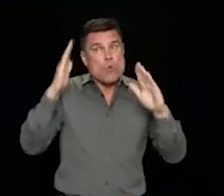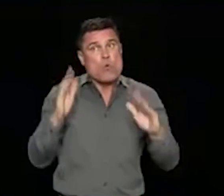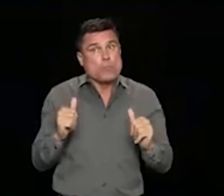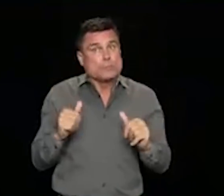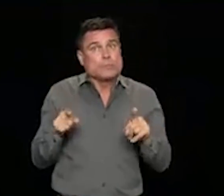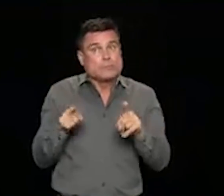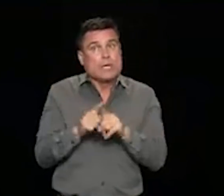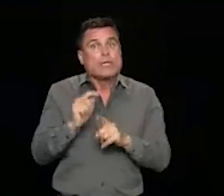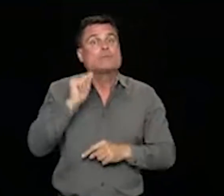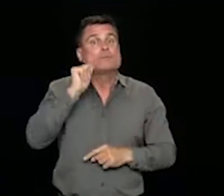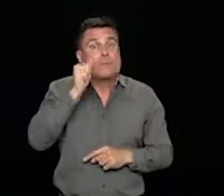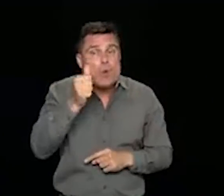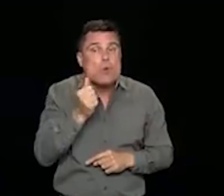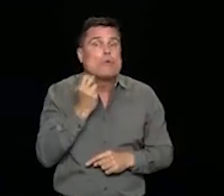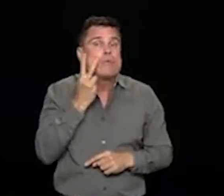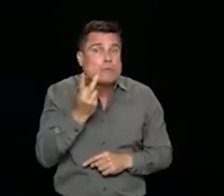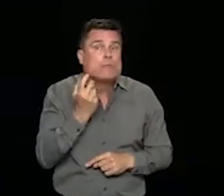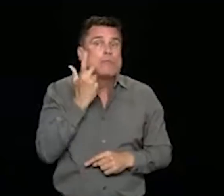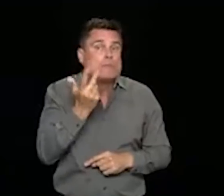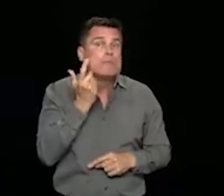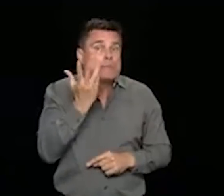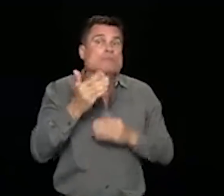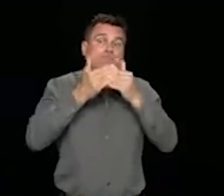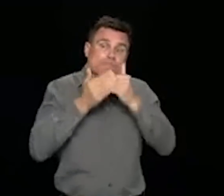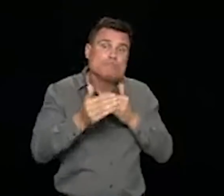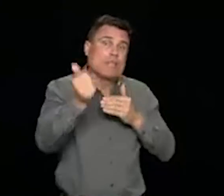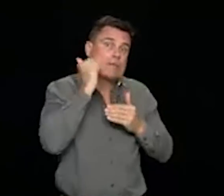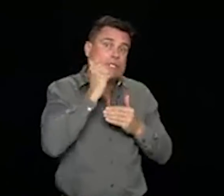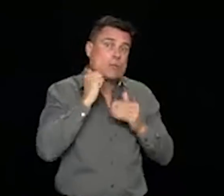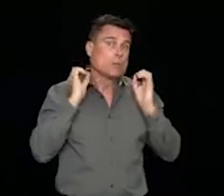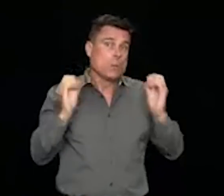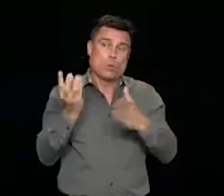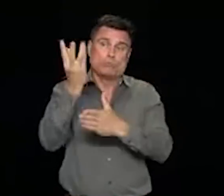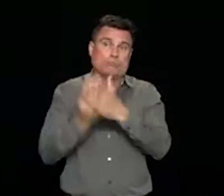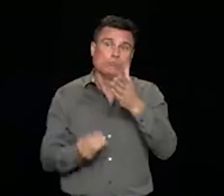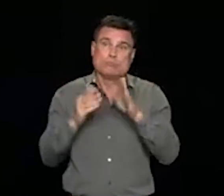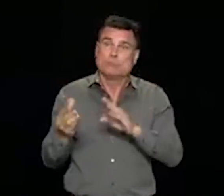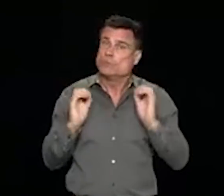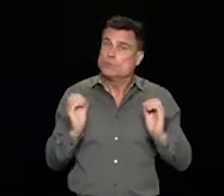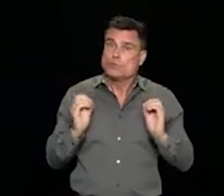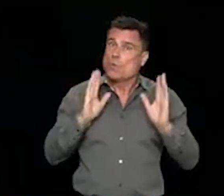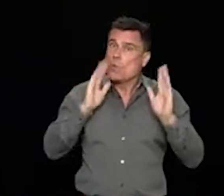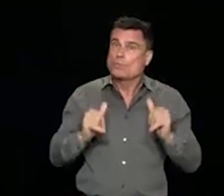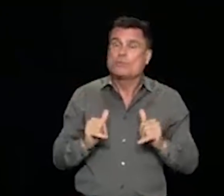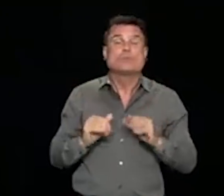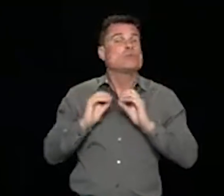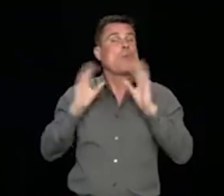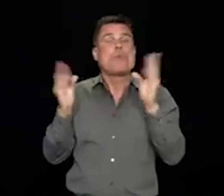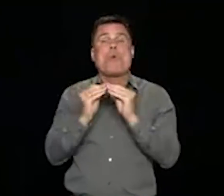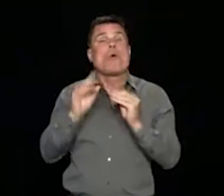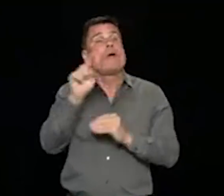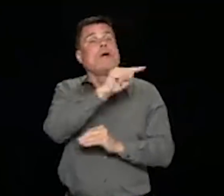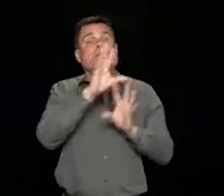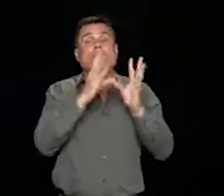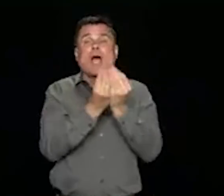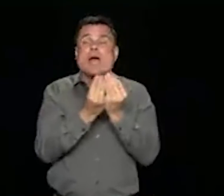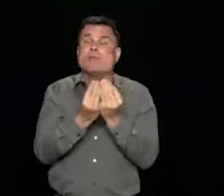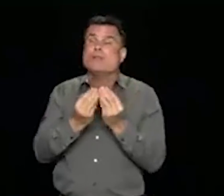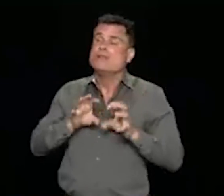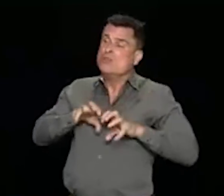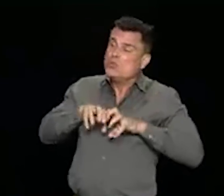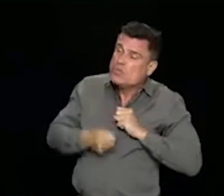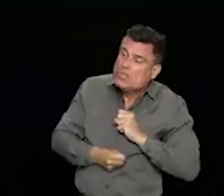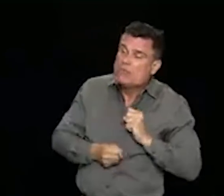day, so no more families have to deal with the loss of somebody they love. So I encourage everybody to continue to